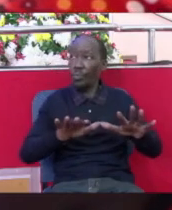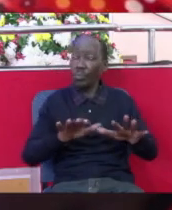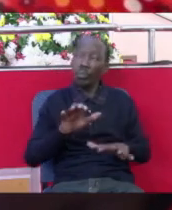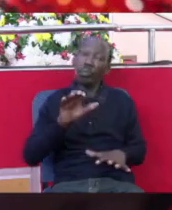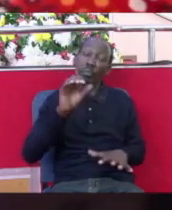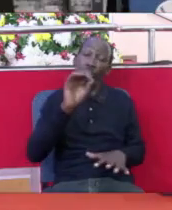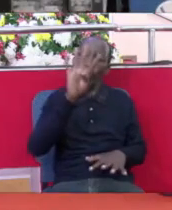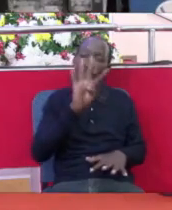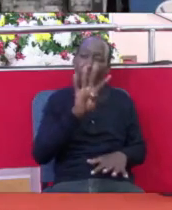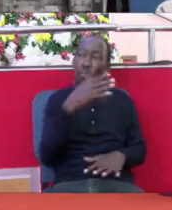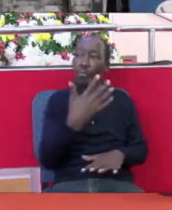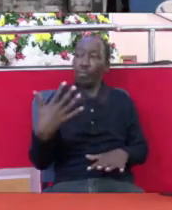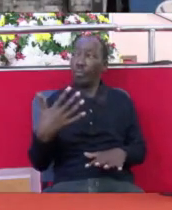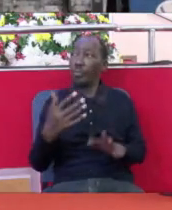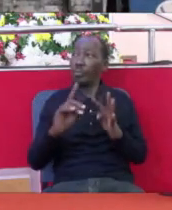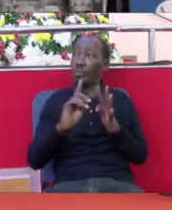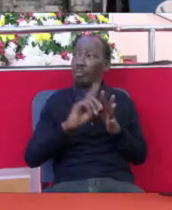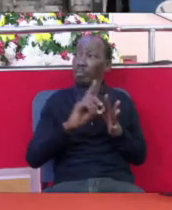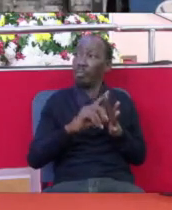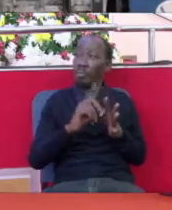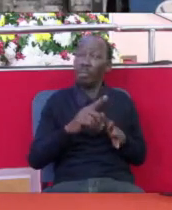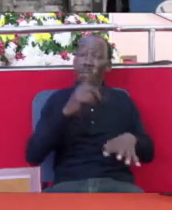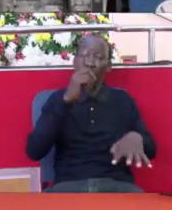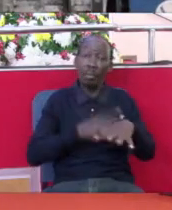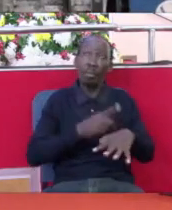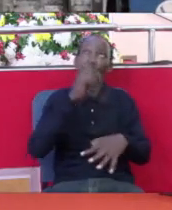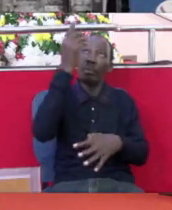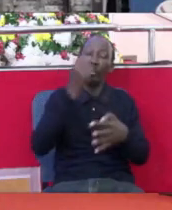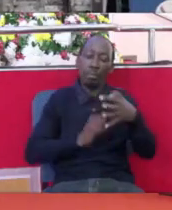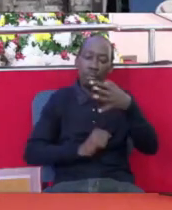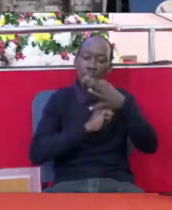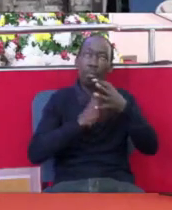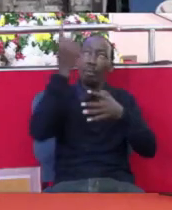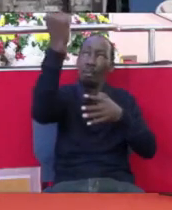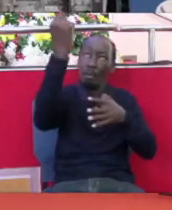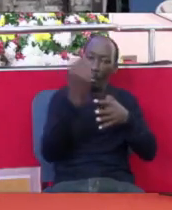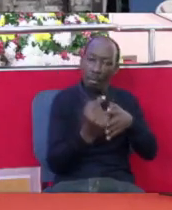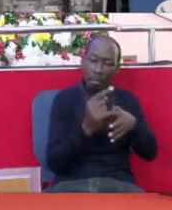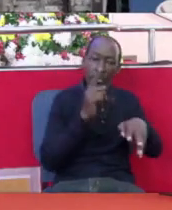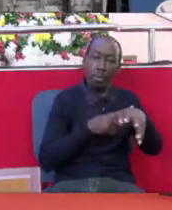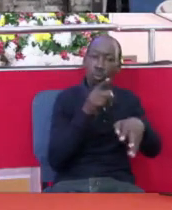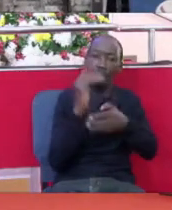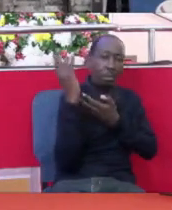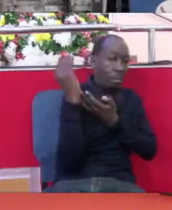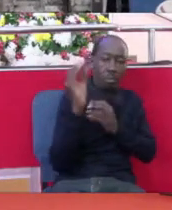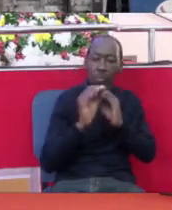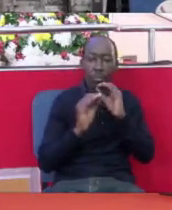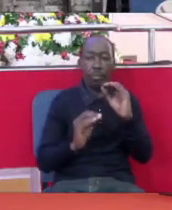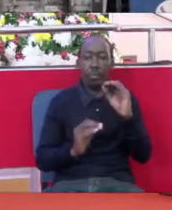the fourth thing, when his help comes, his help comes at an unexpected